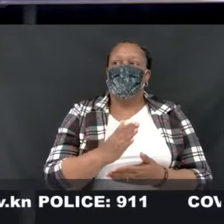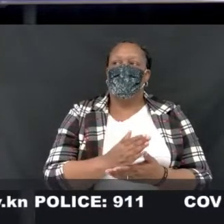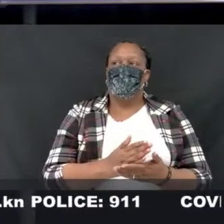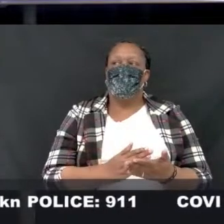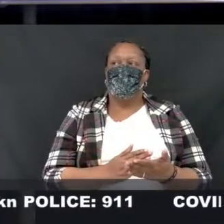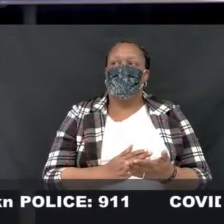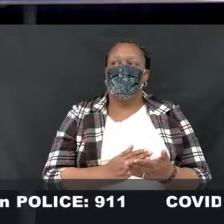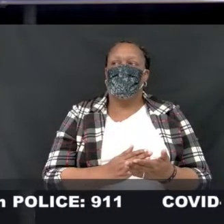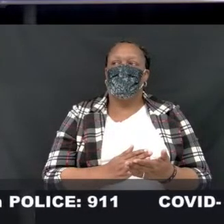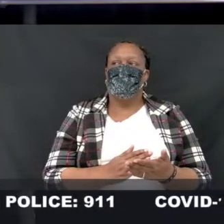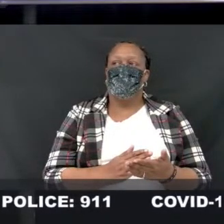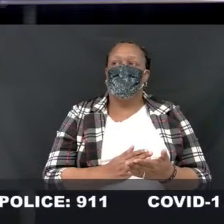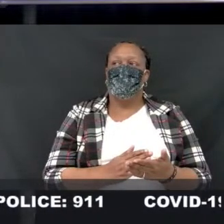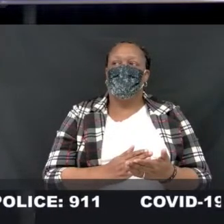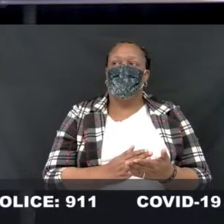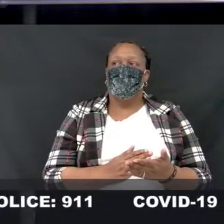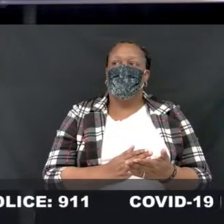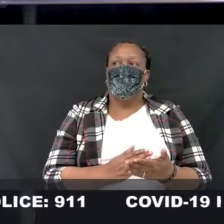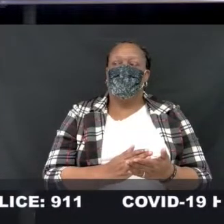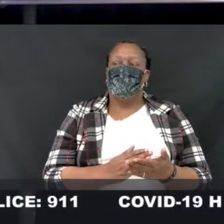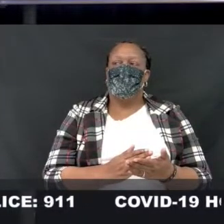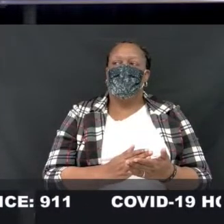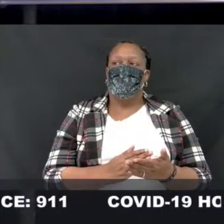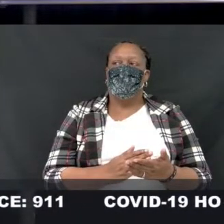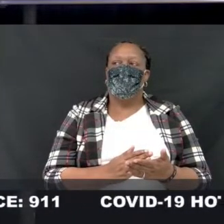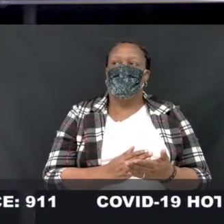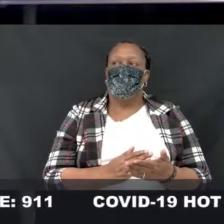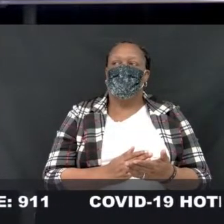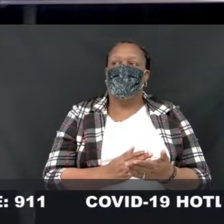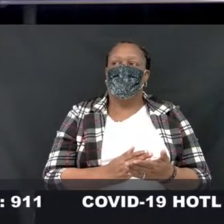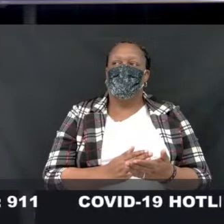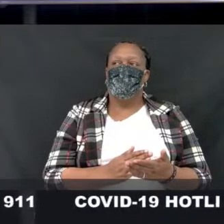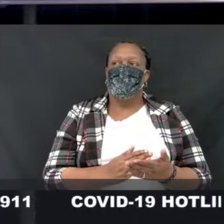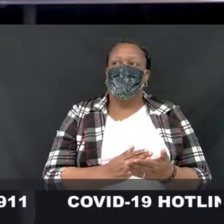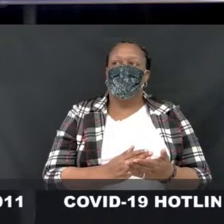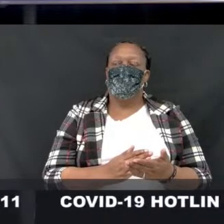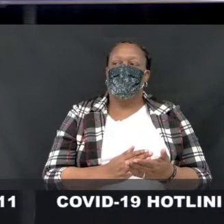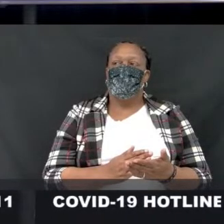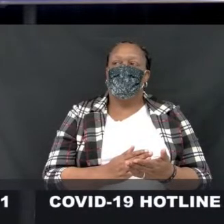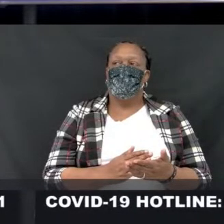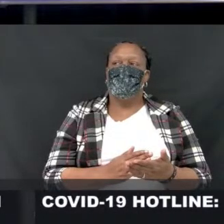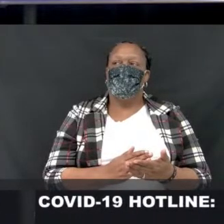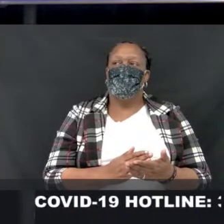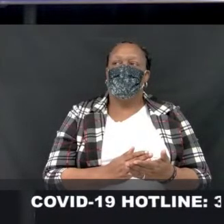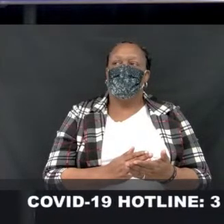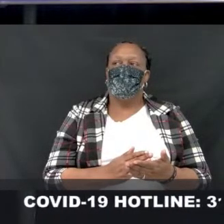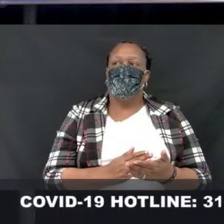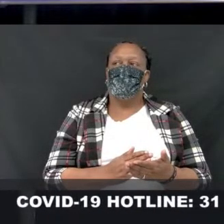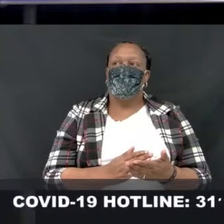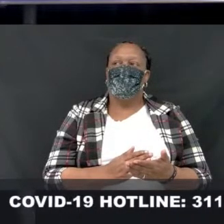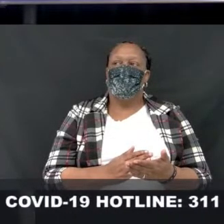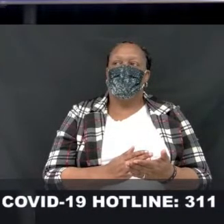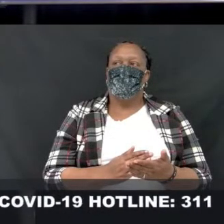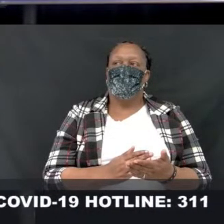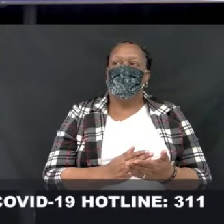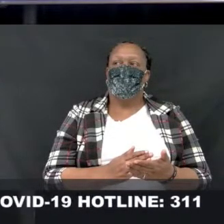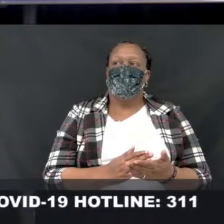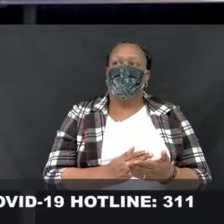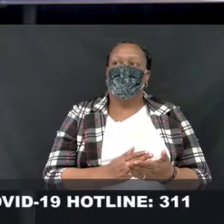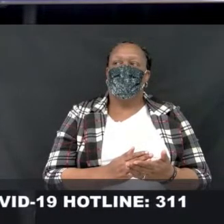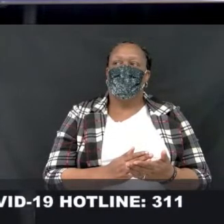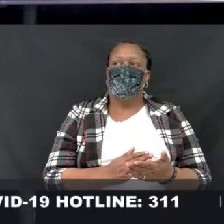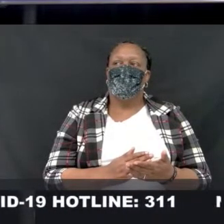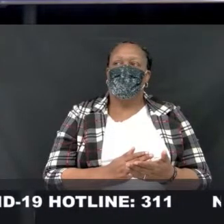3 shots. The person with a normal immune system would have had 2 shots. They both would need to go forward 5 months later